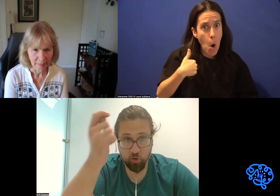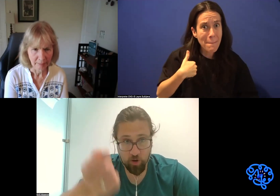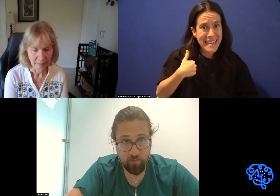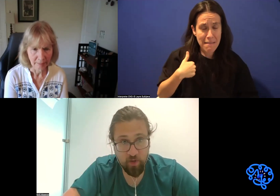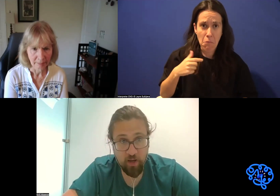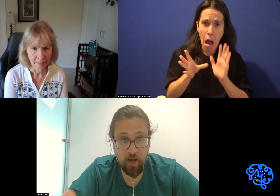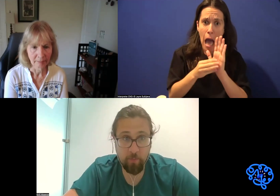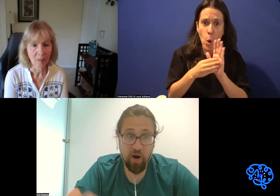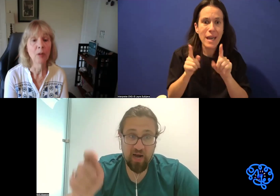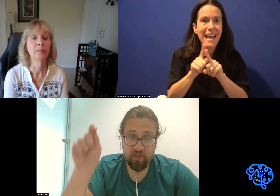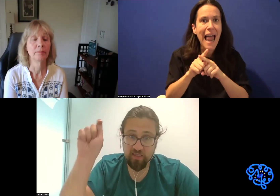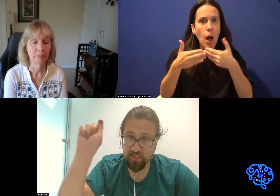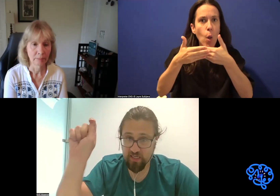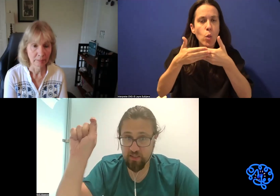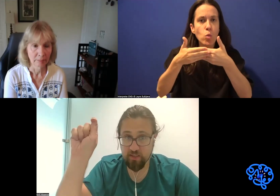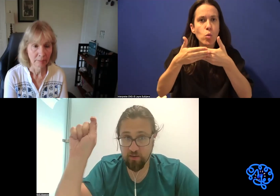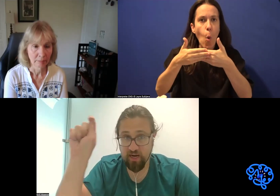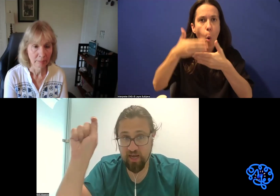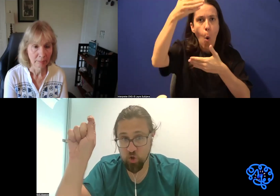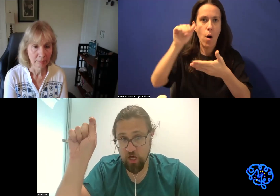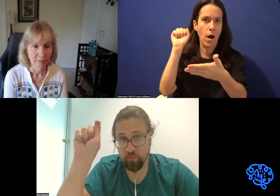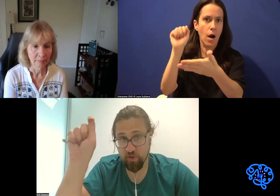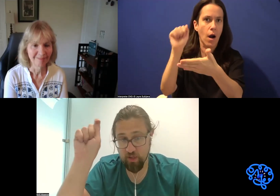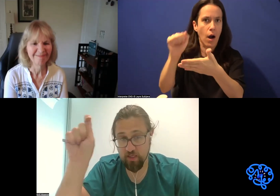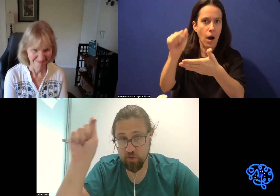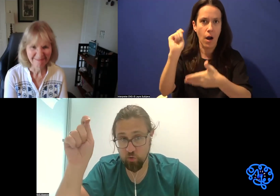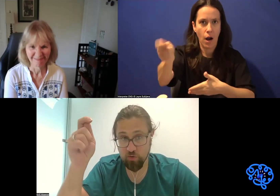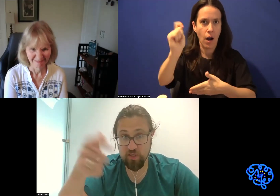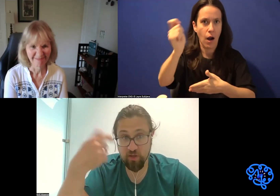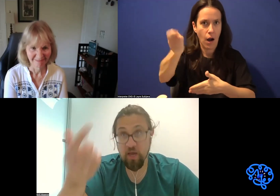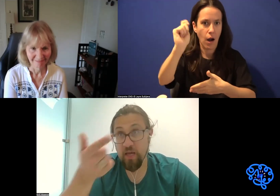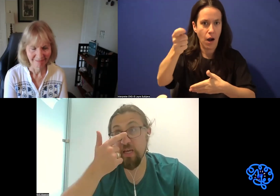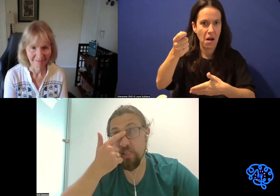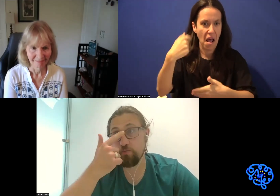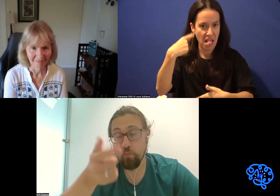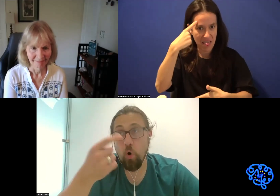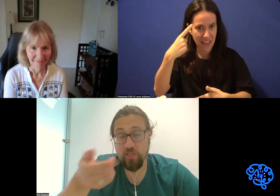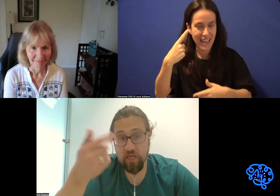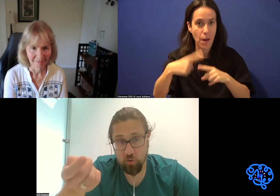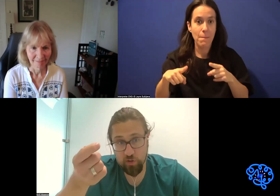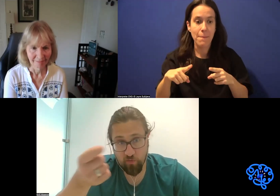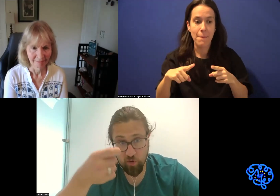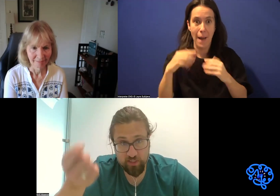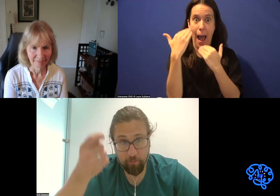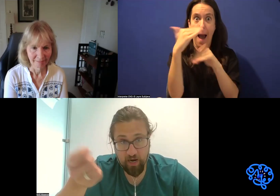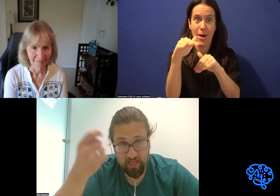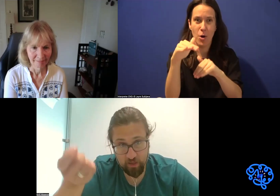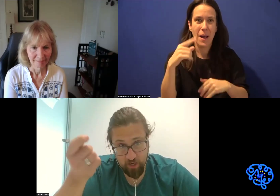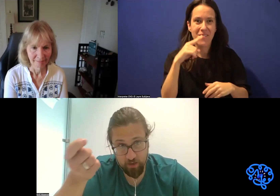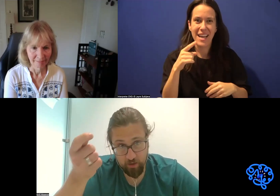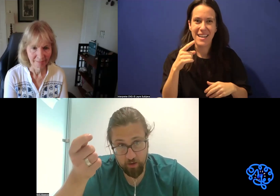knocking at the door. But since the handshake that is used is mostly used for